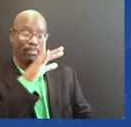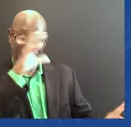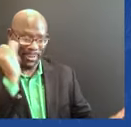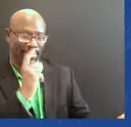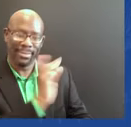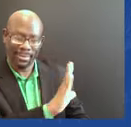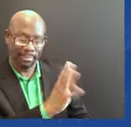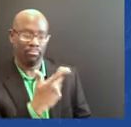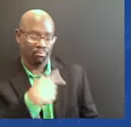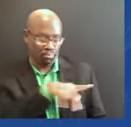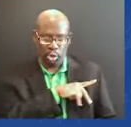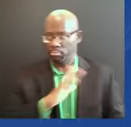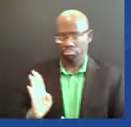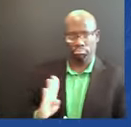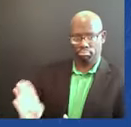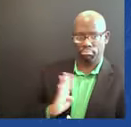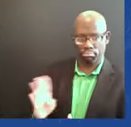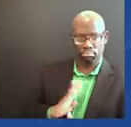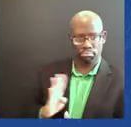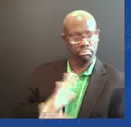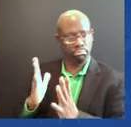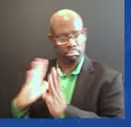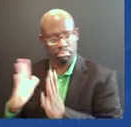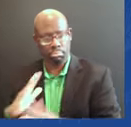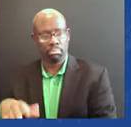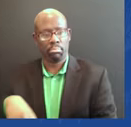Pope Francis has become I